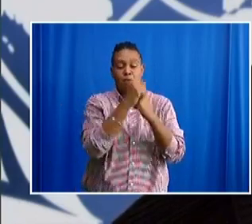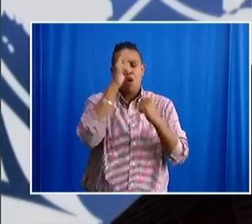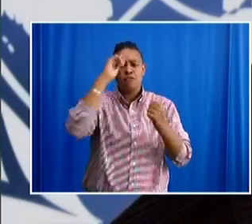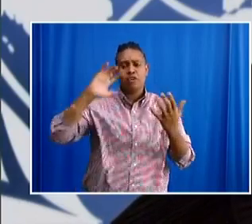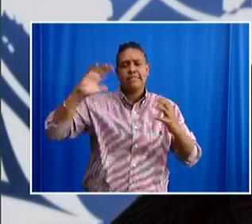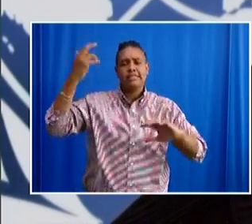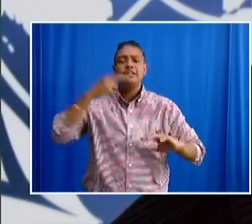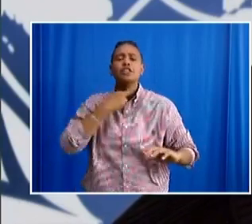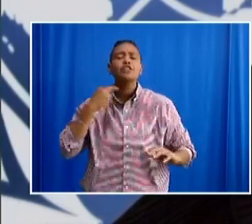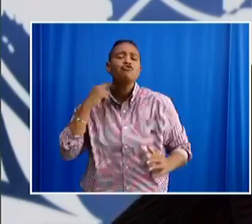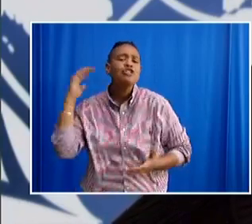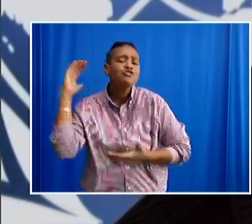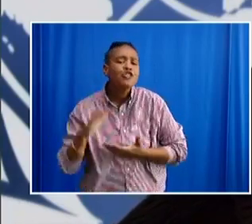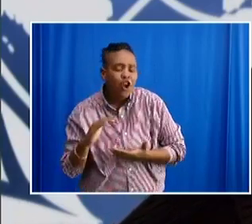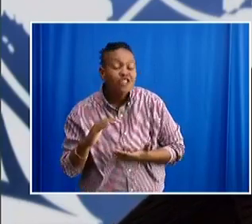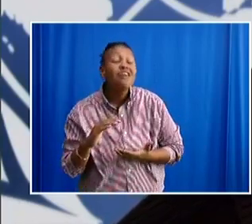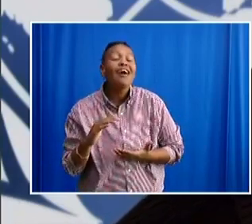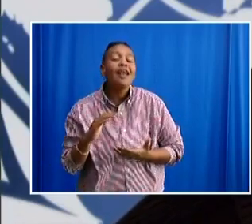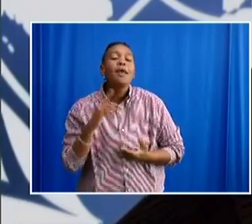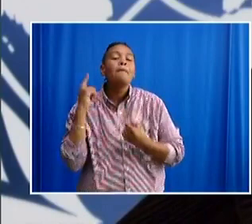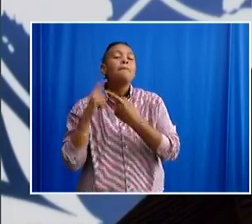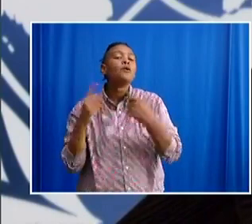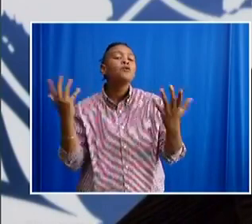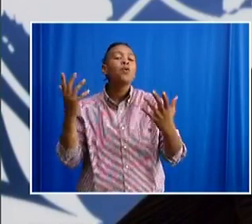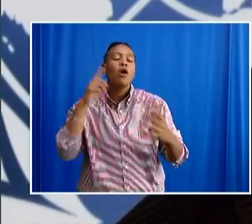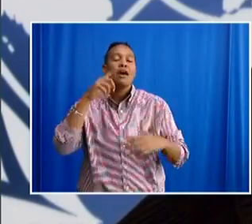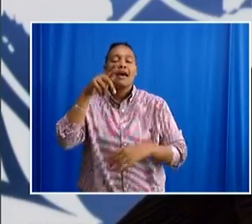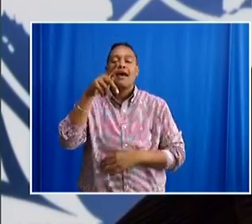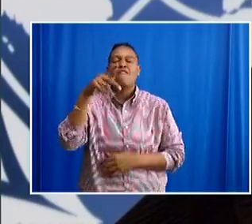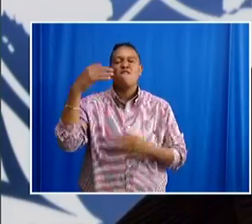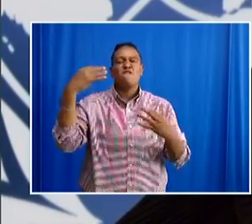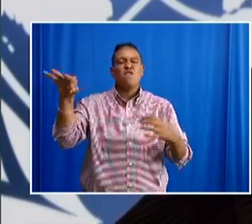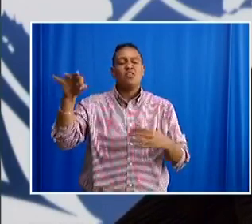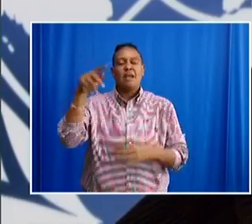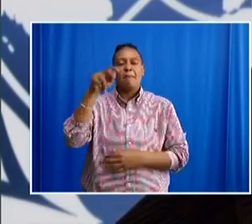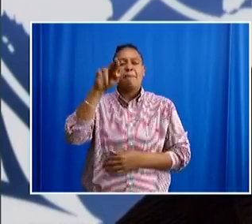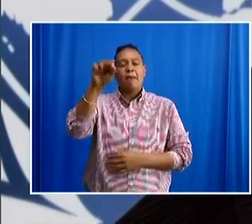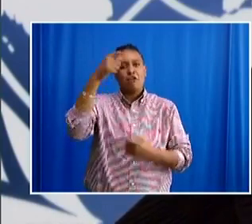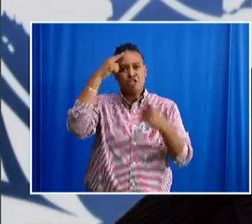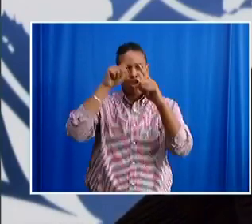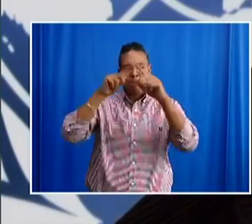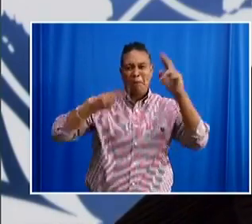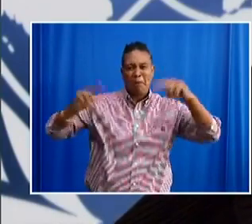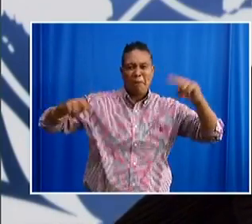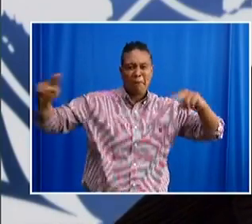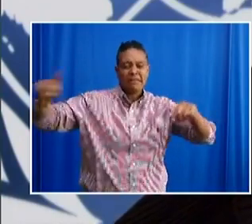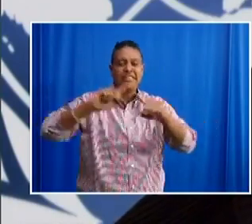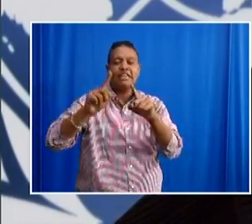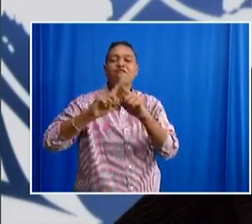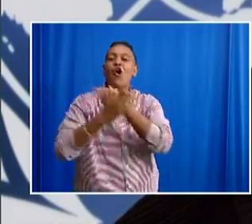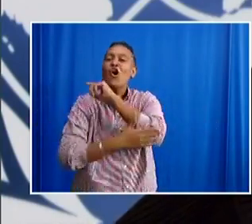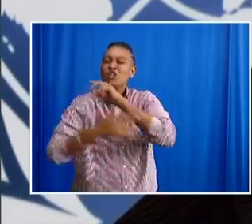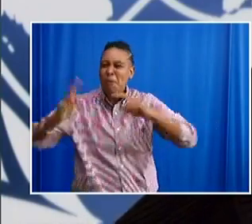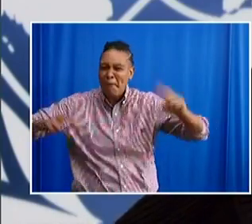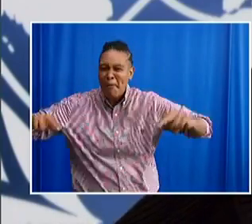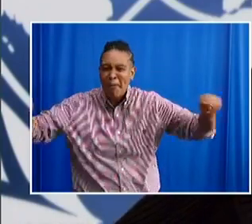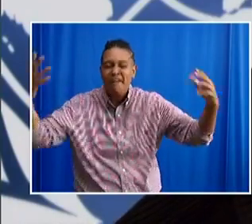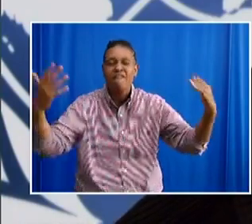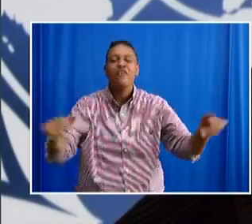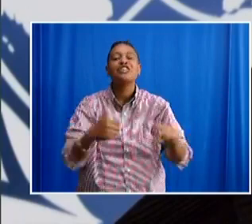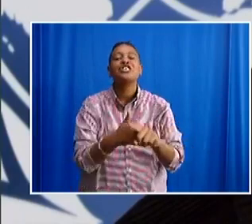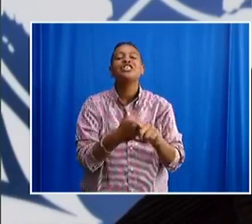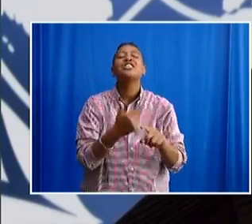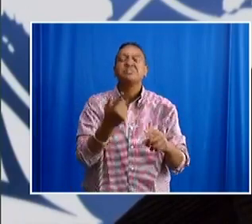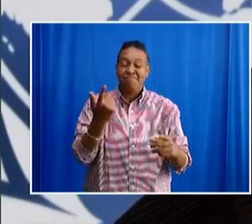Risk Reduction and the Paris Agreement, including adaptation to climate change towards the